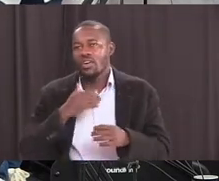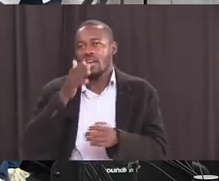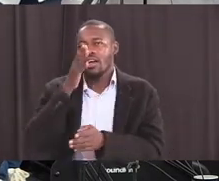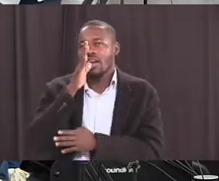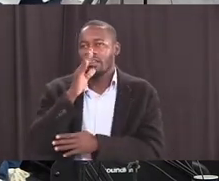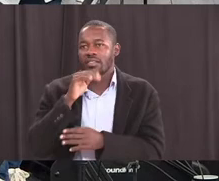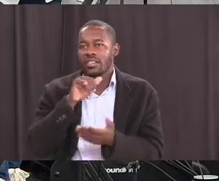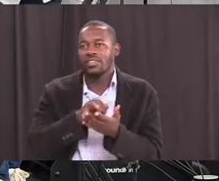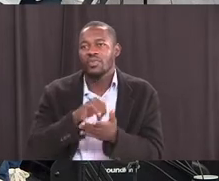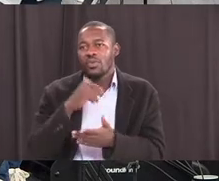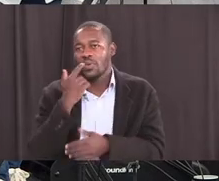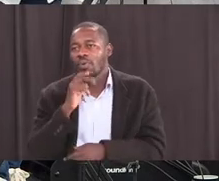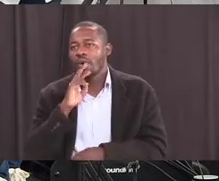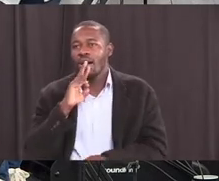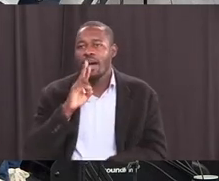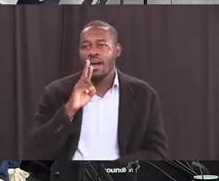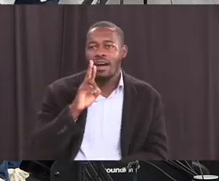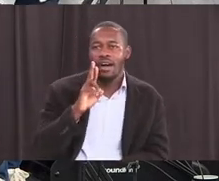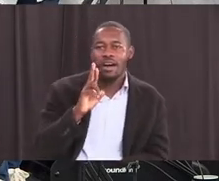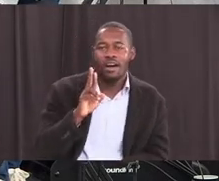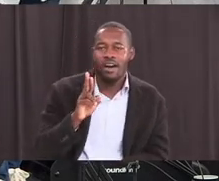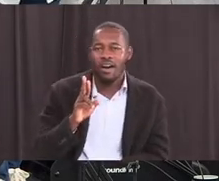God, that is who you